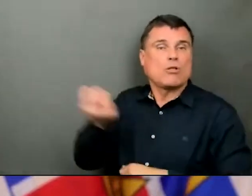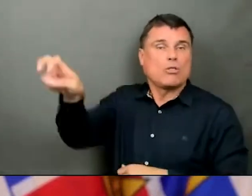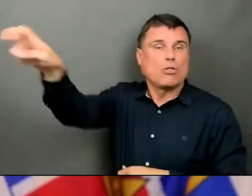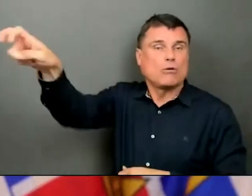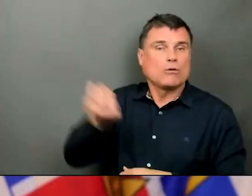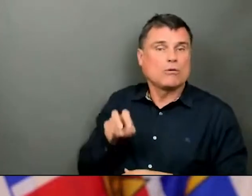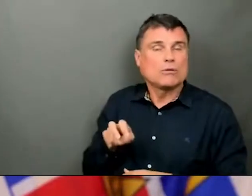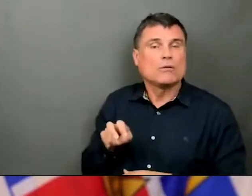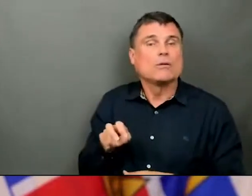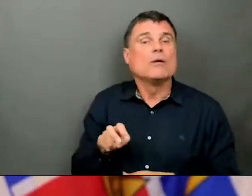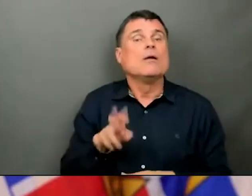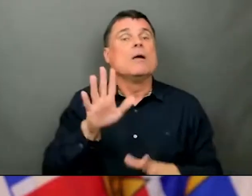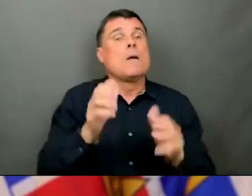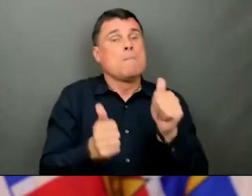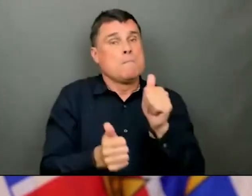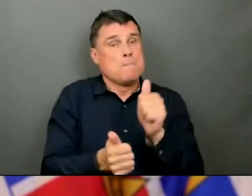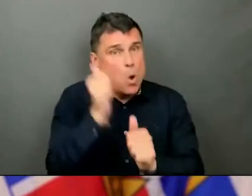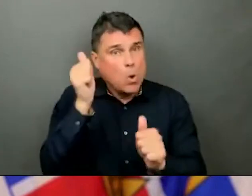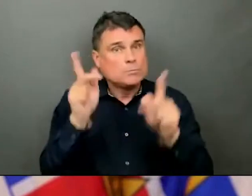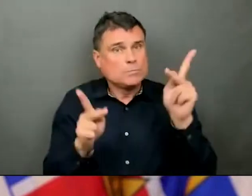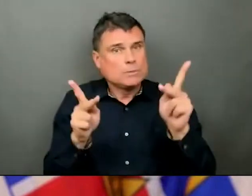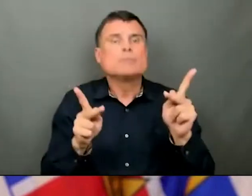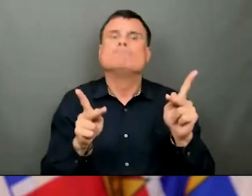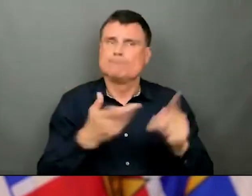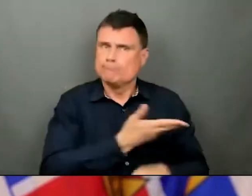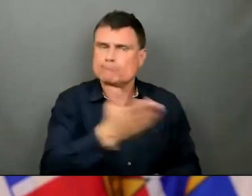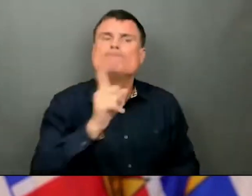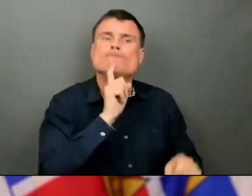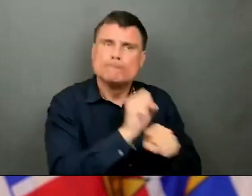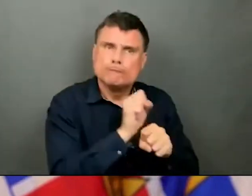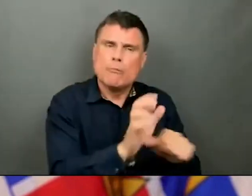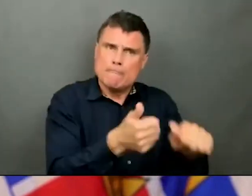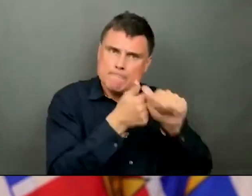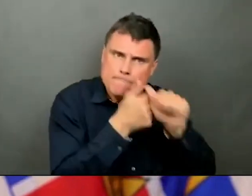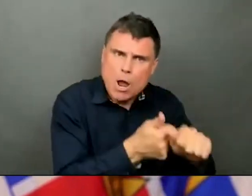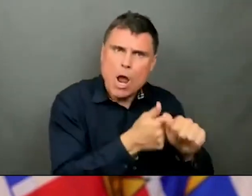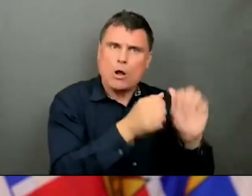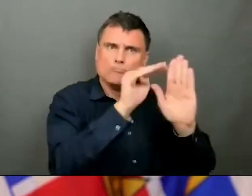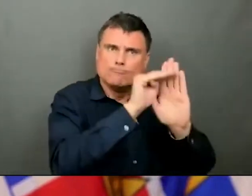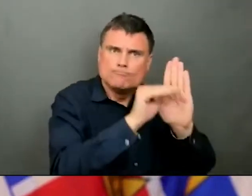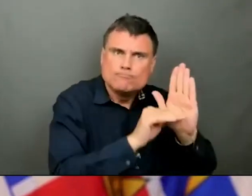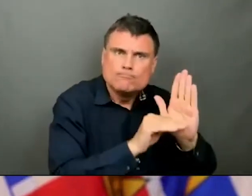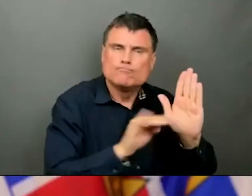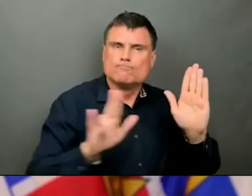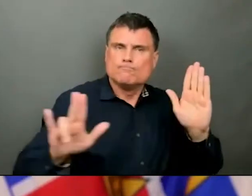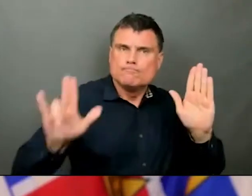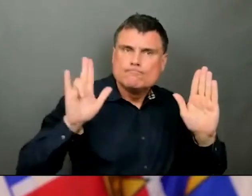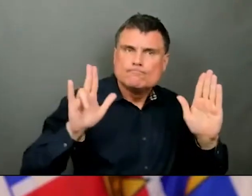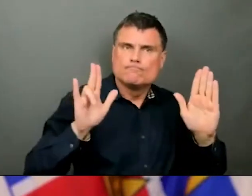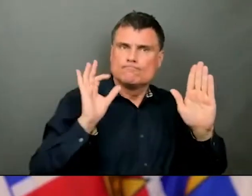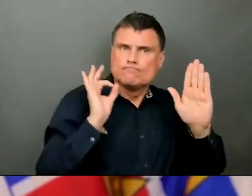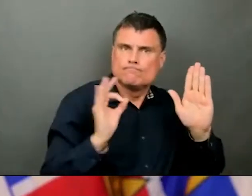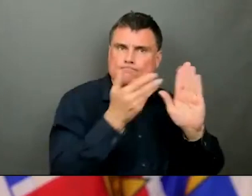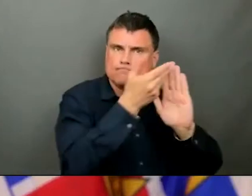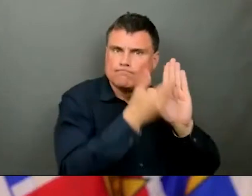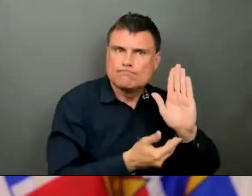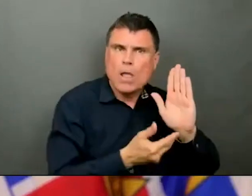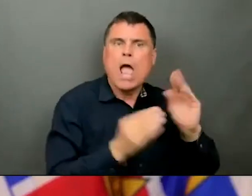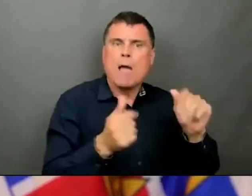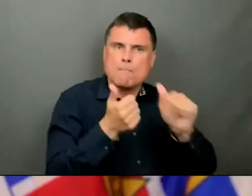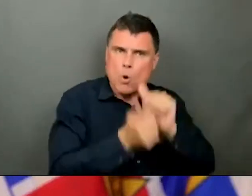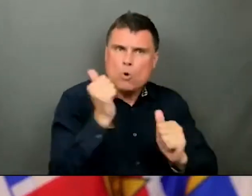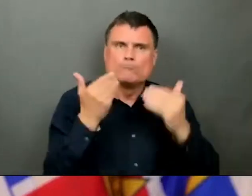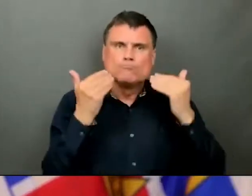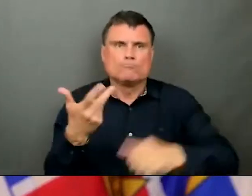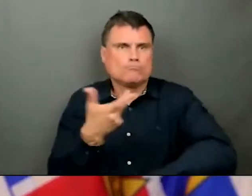doing the right thing, and we need to encourage and support people to be able to do the right thing. And we all know what that is